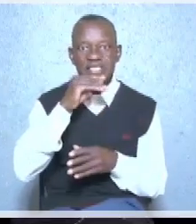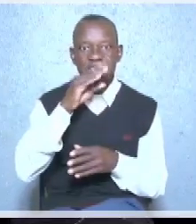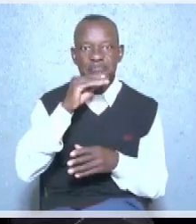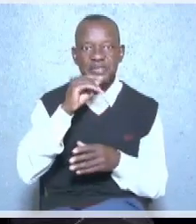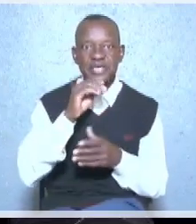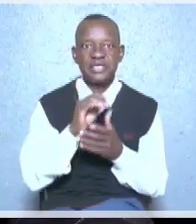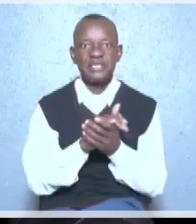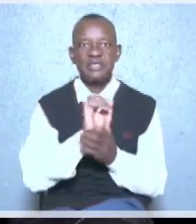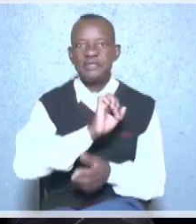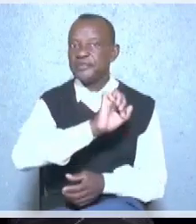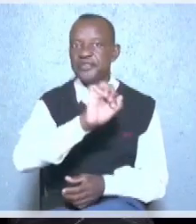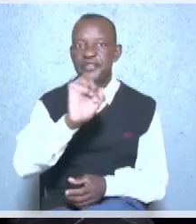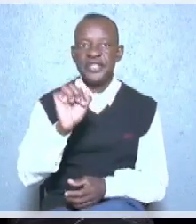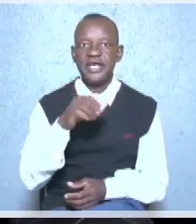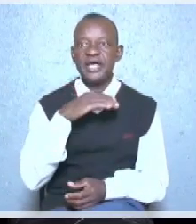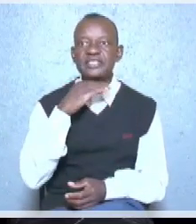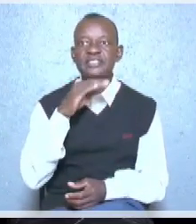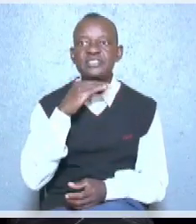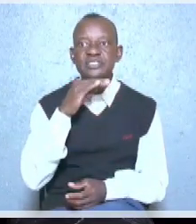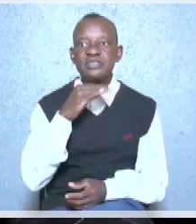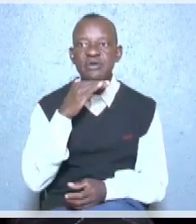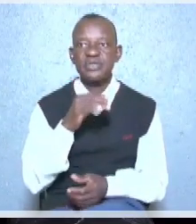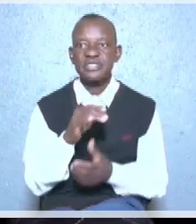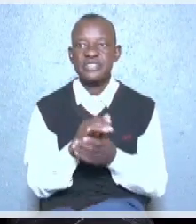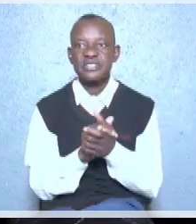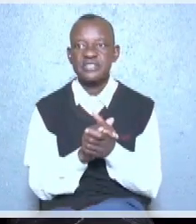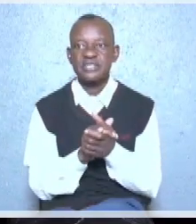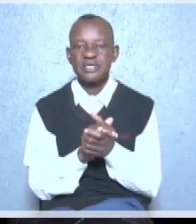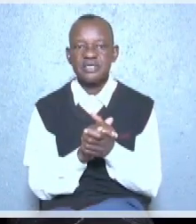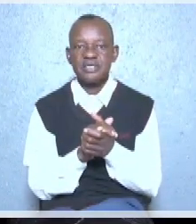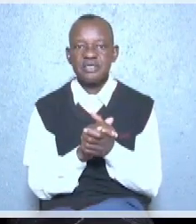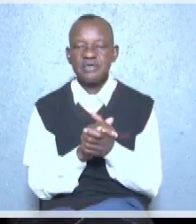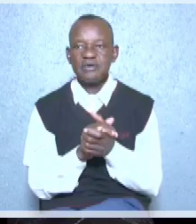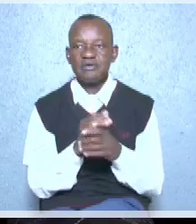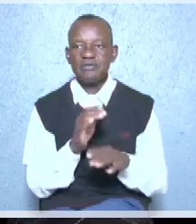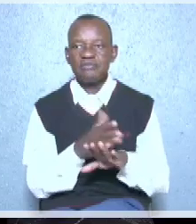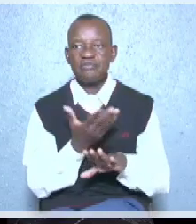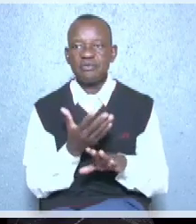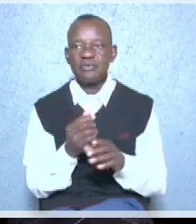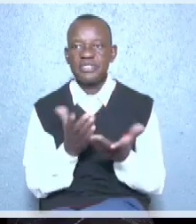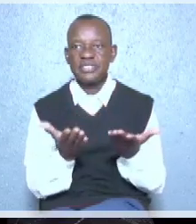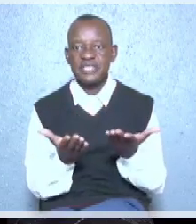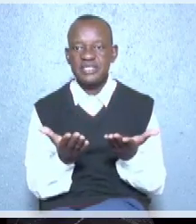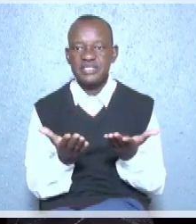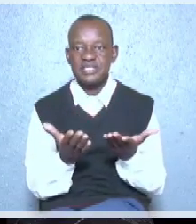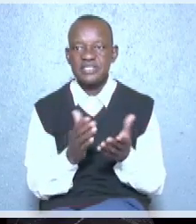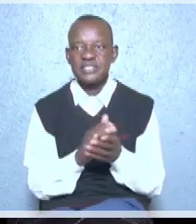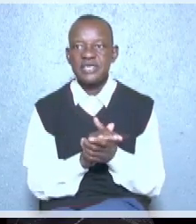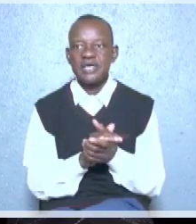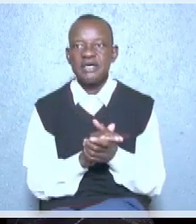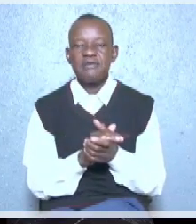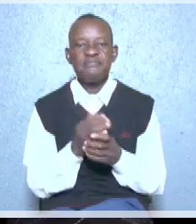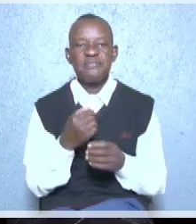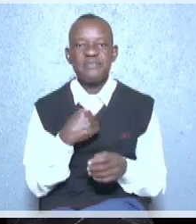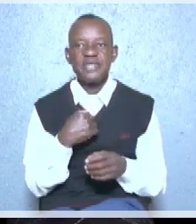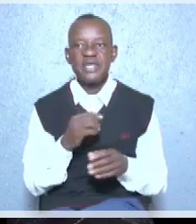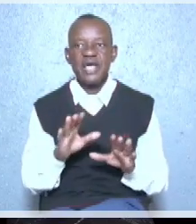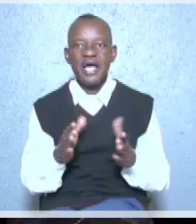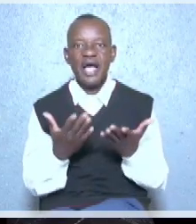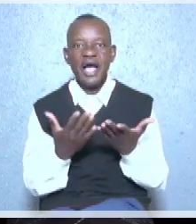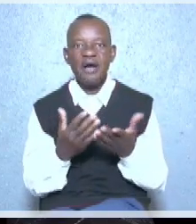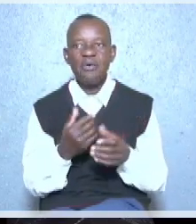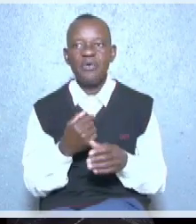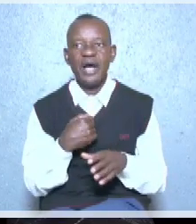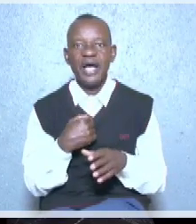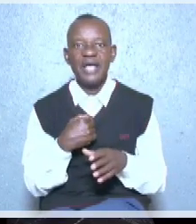relatability. How do I relate to telling a story from South Sudan? Number one, I have never